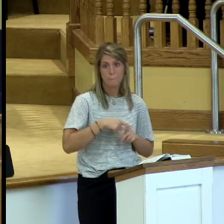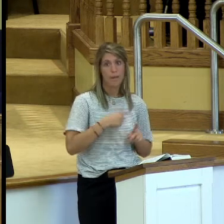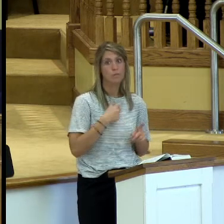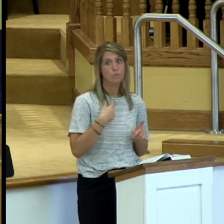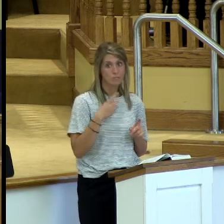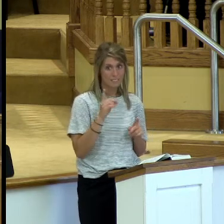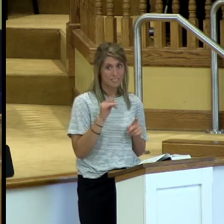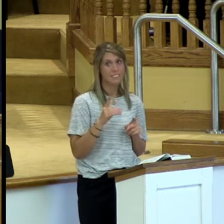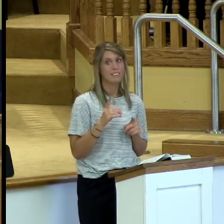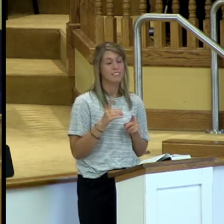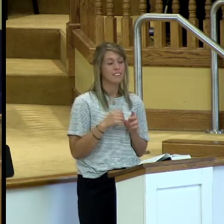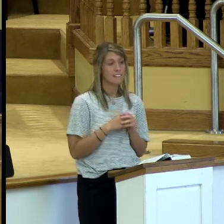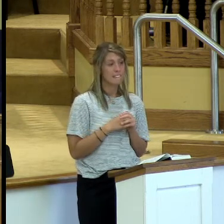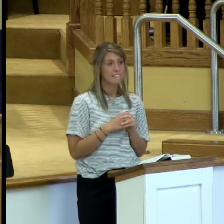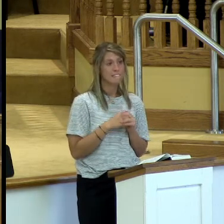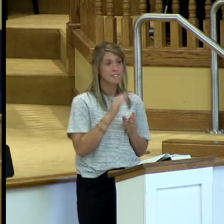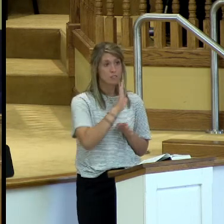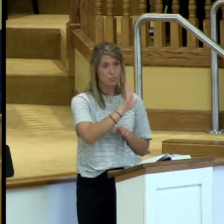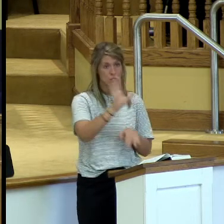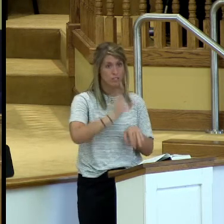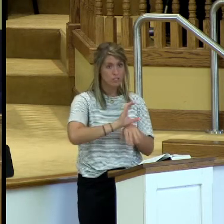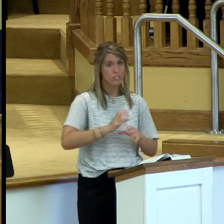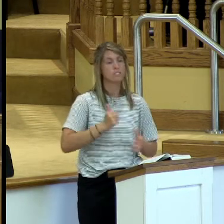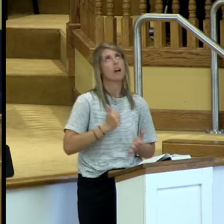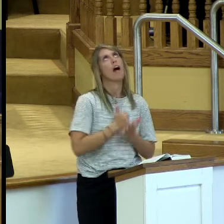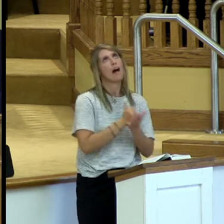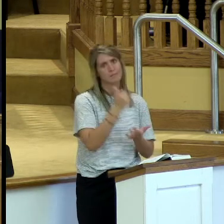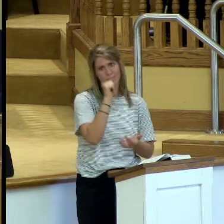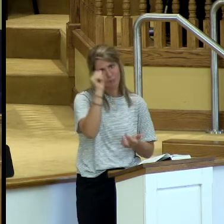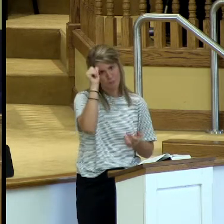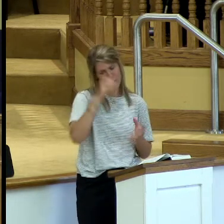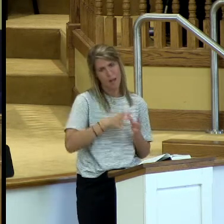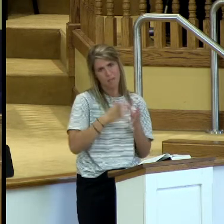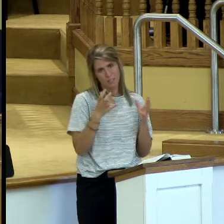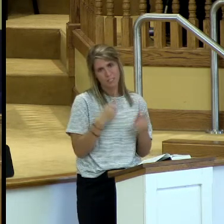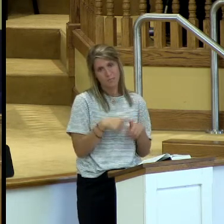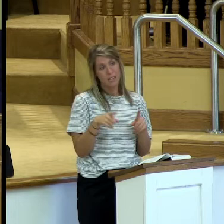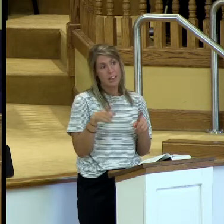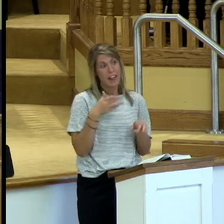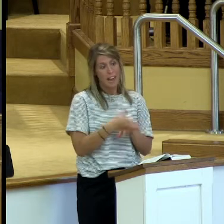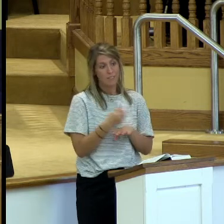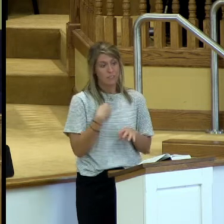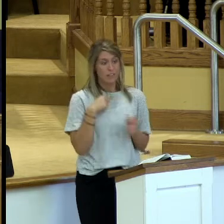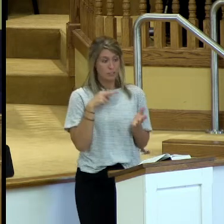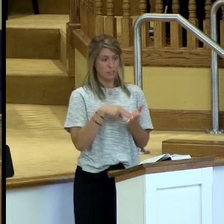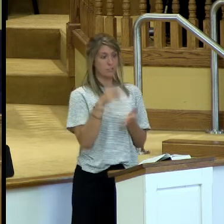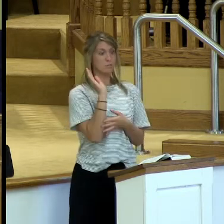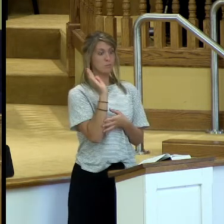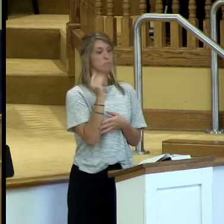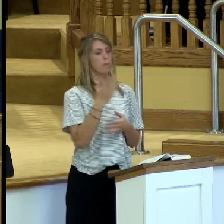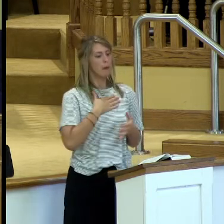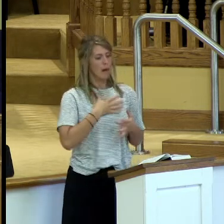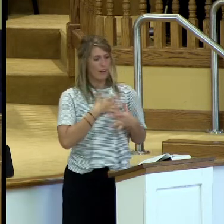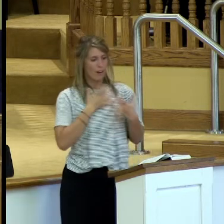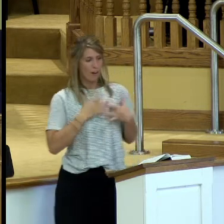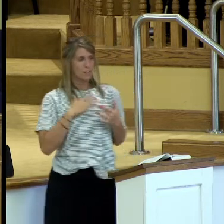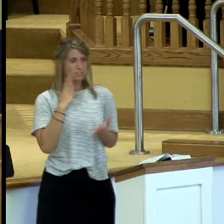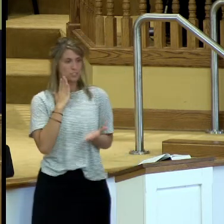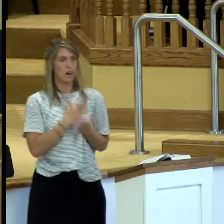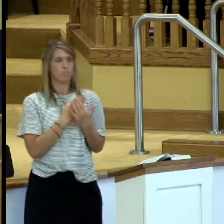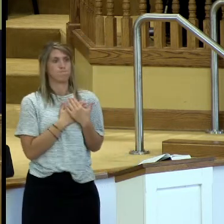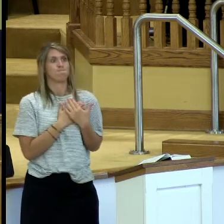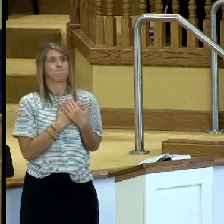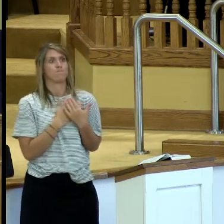But we did. Y'all's church helped. I don't remember how much it was. Like, look, after I presented, like, my heart stopped for a